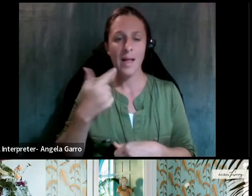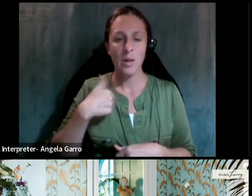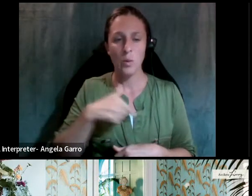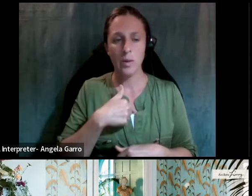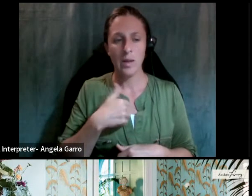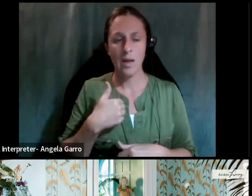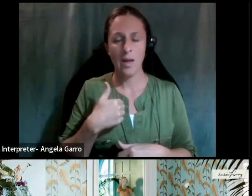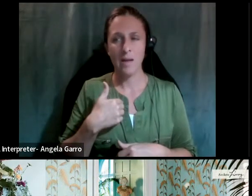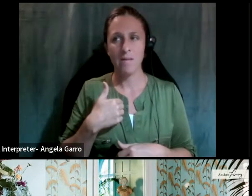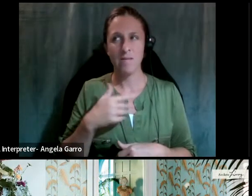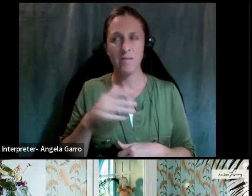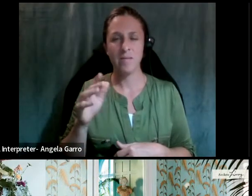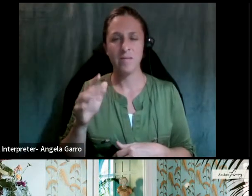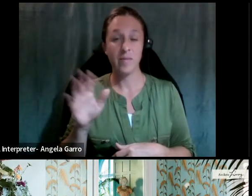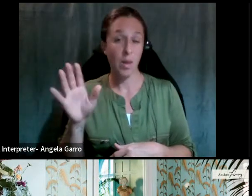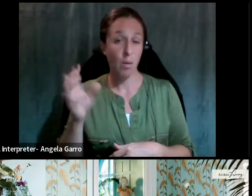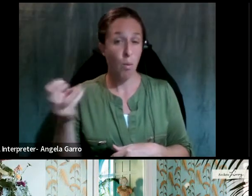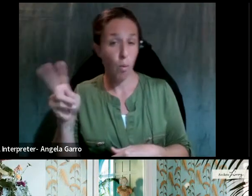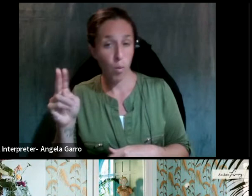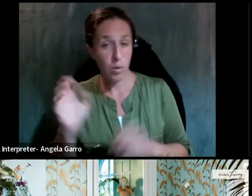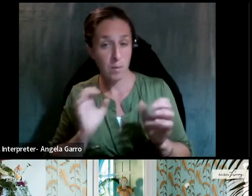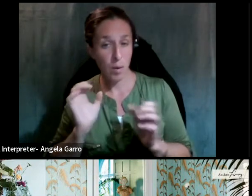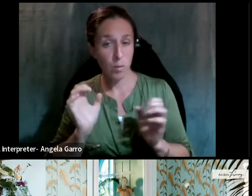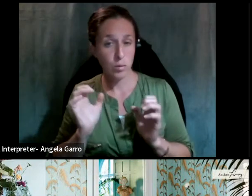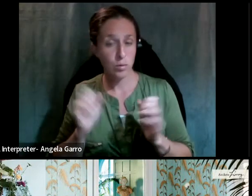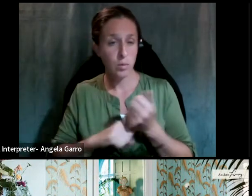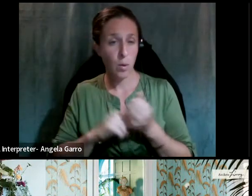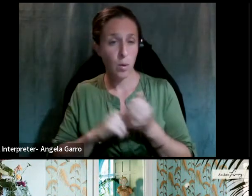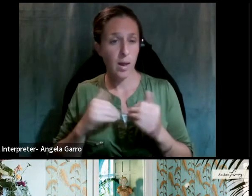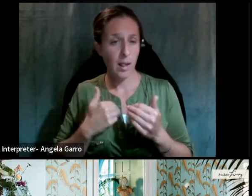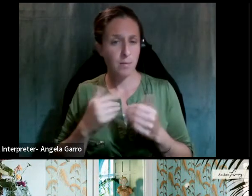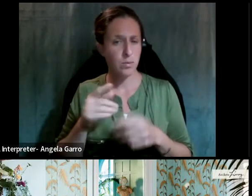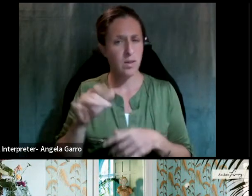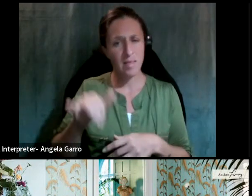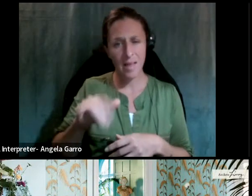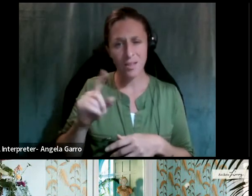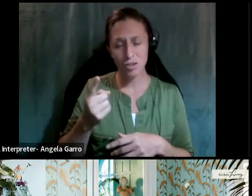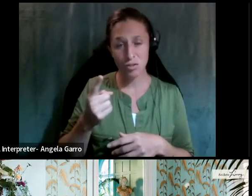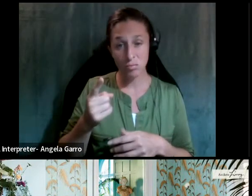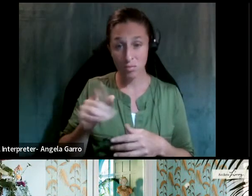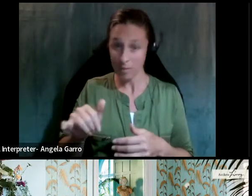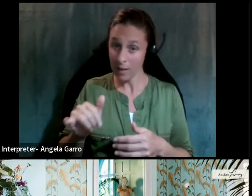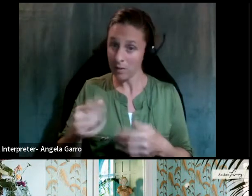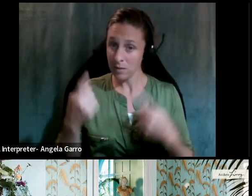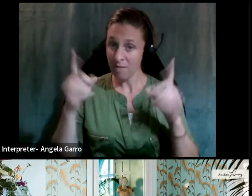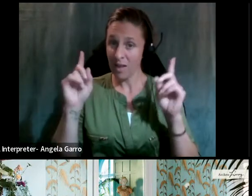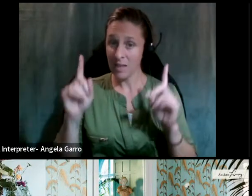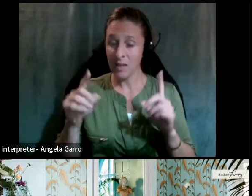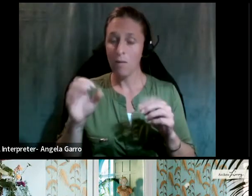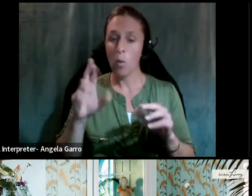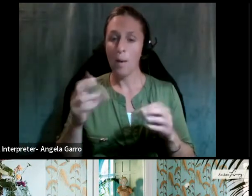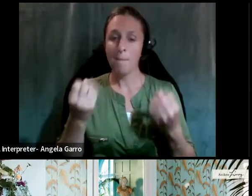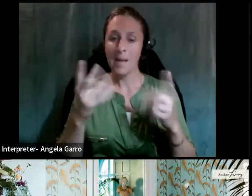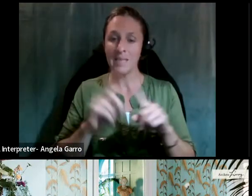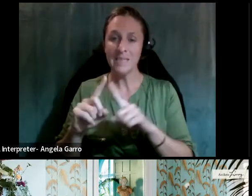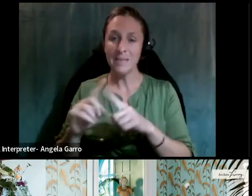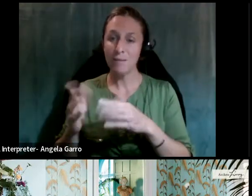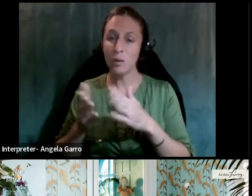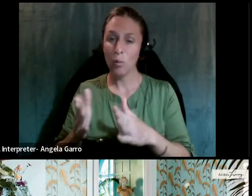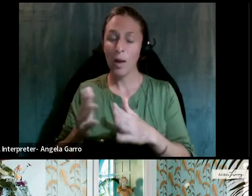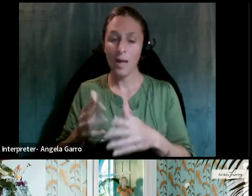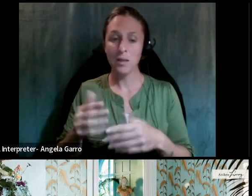that they have their own emotional support animals. Is that just as effective, or are there multiple ways to do that to comfort